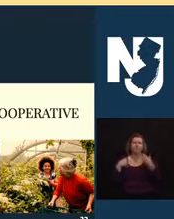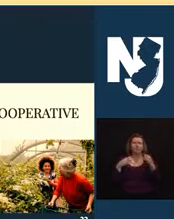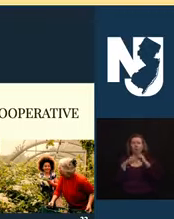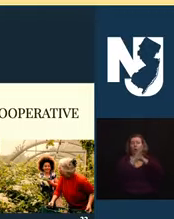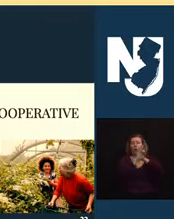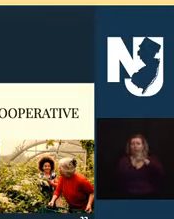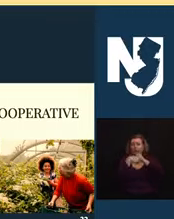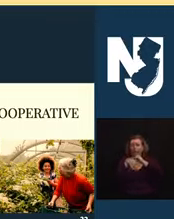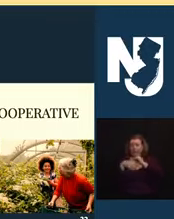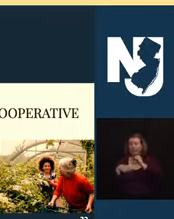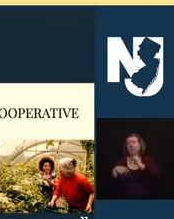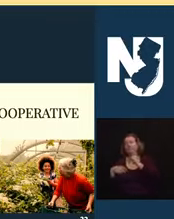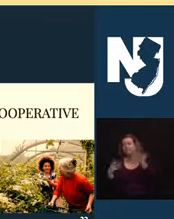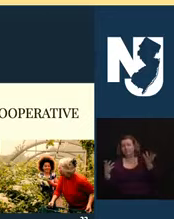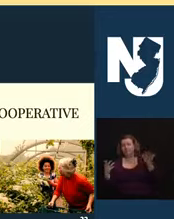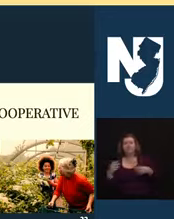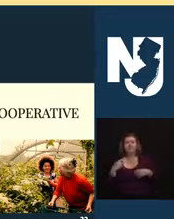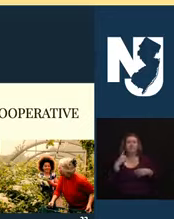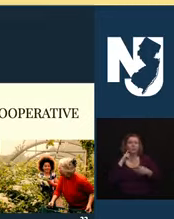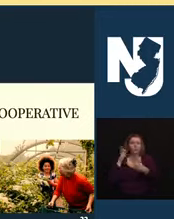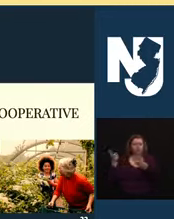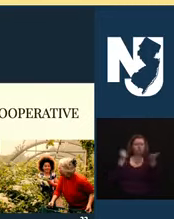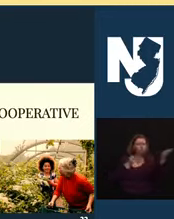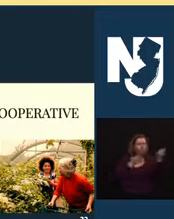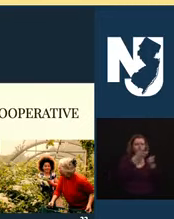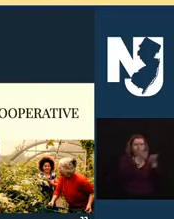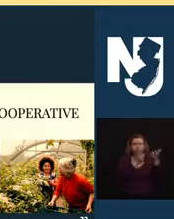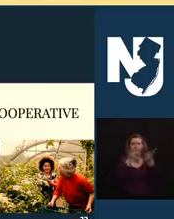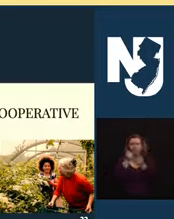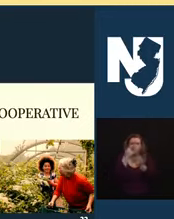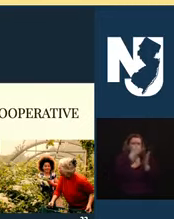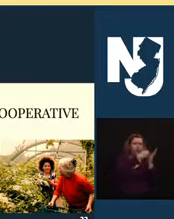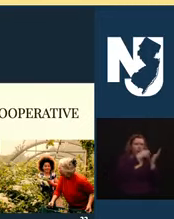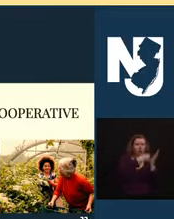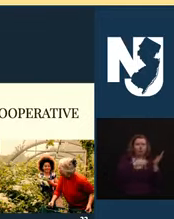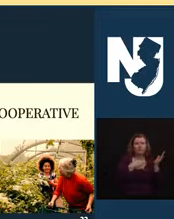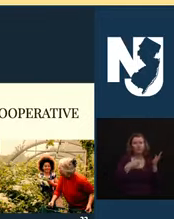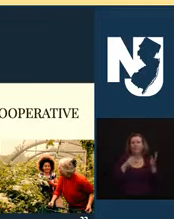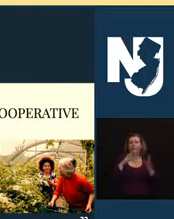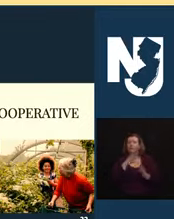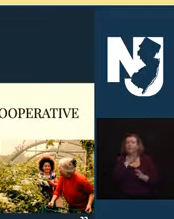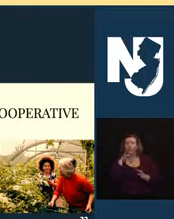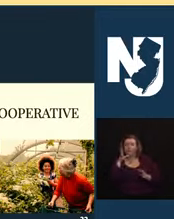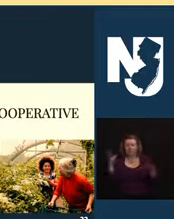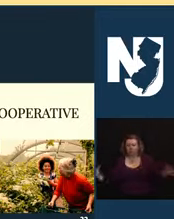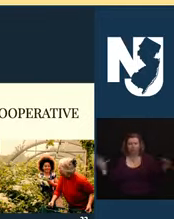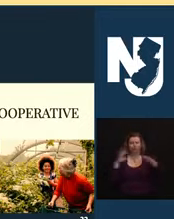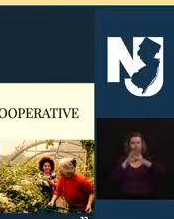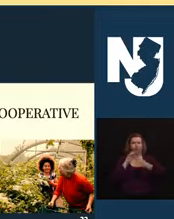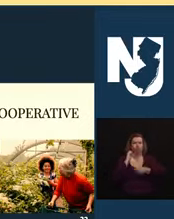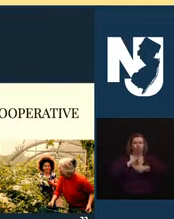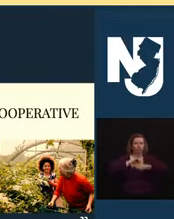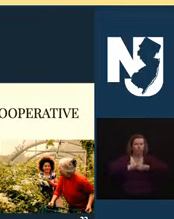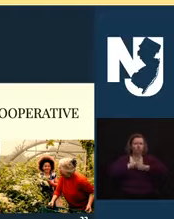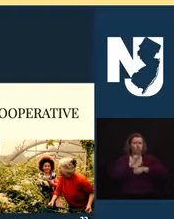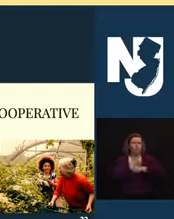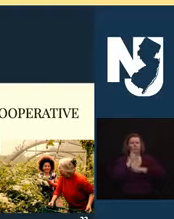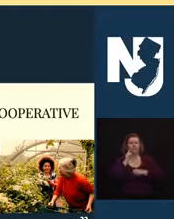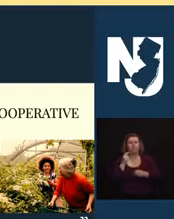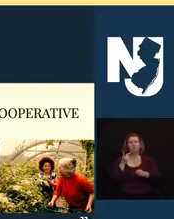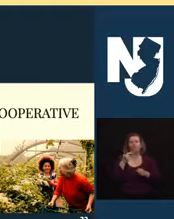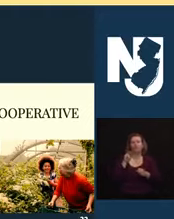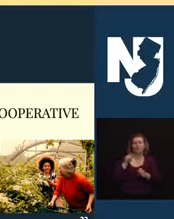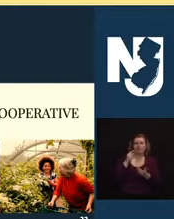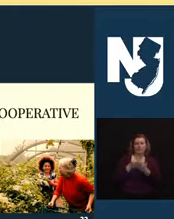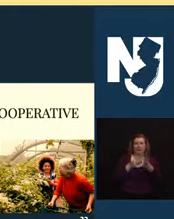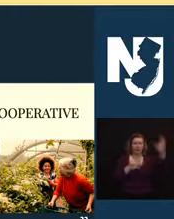farmers, artists, and artisans can all succeed together. The Farmers Cooperative recently received a grant through the EDA's new Sustain